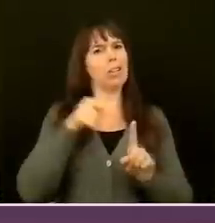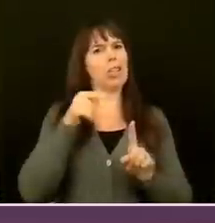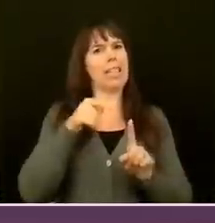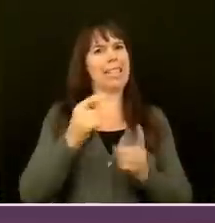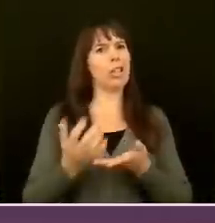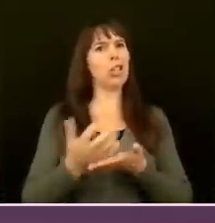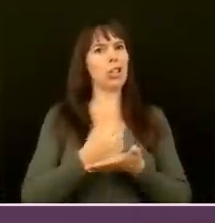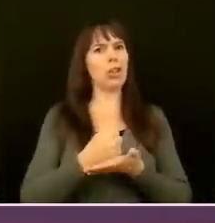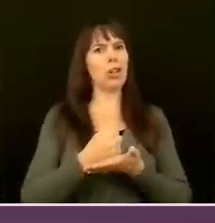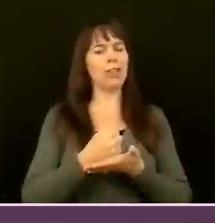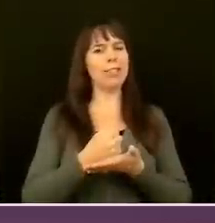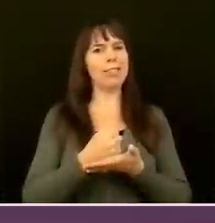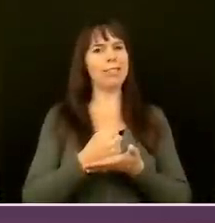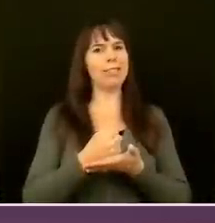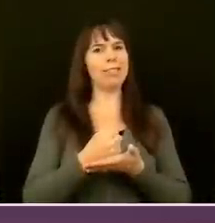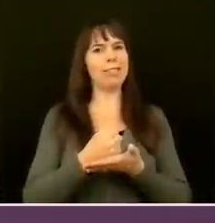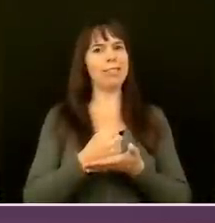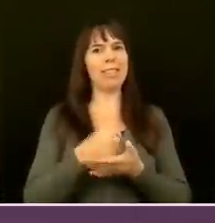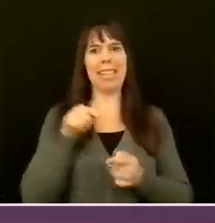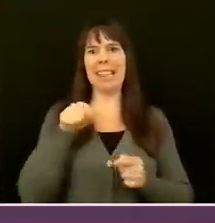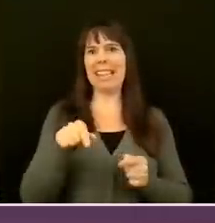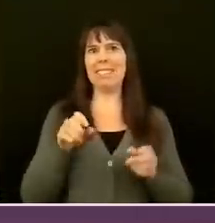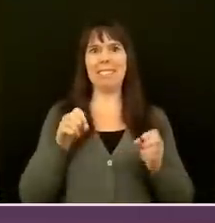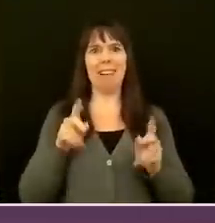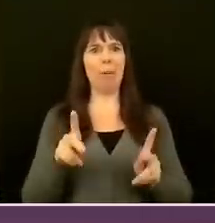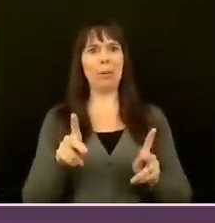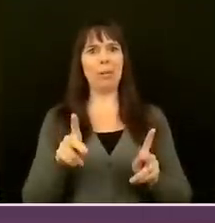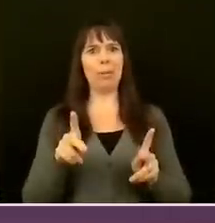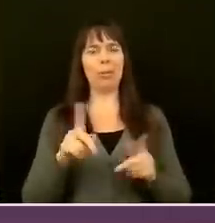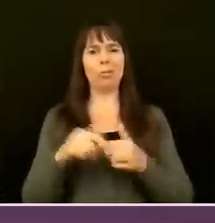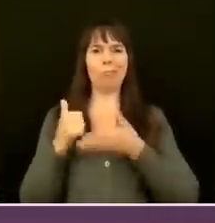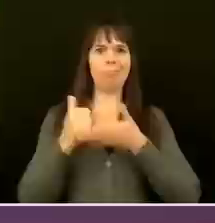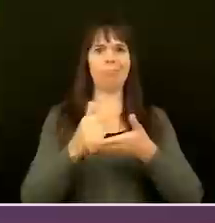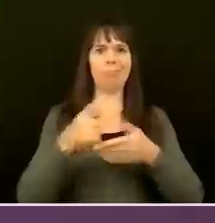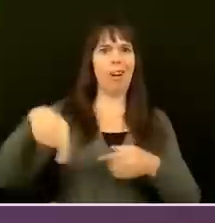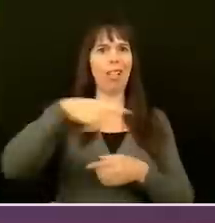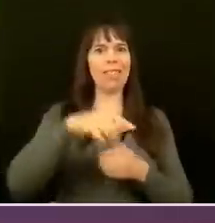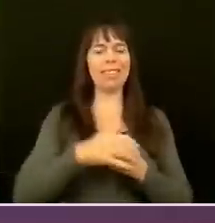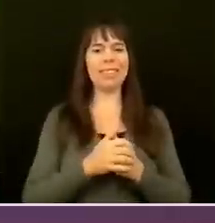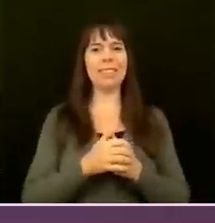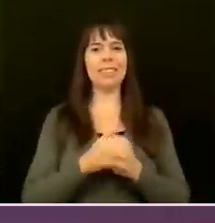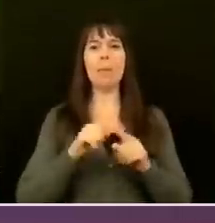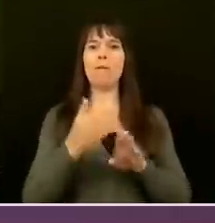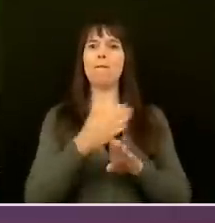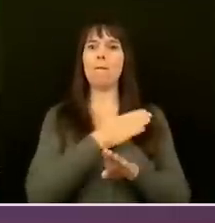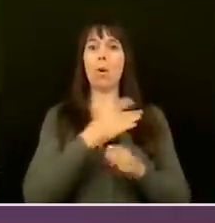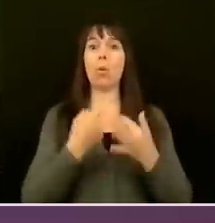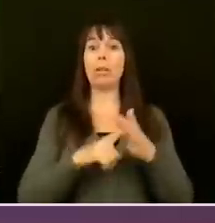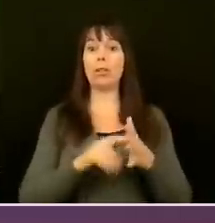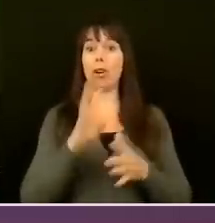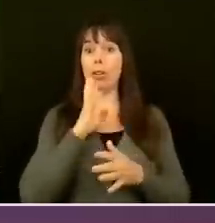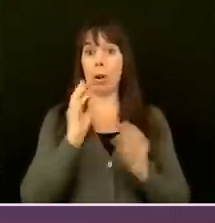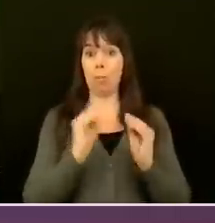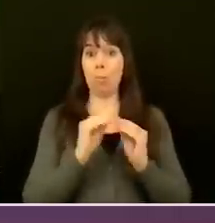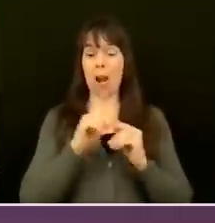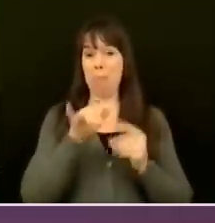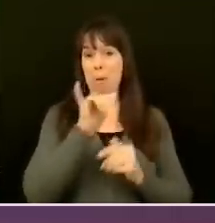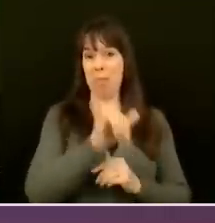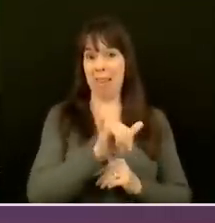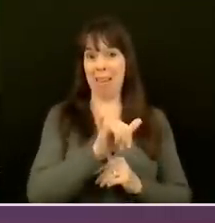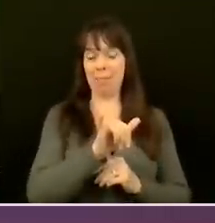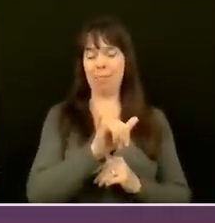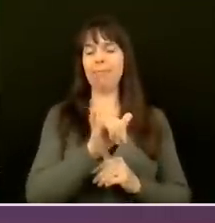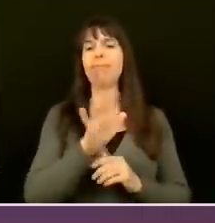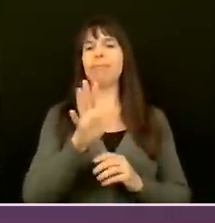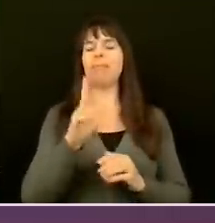deserves this opportunity to serve us. But before we start talking a little bit more about that, I want to